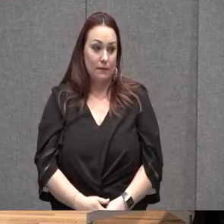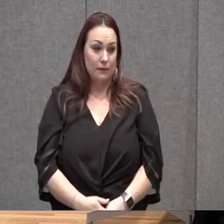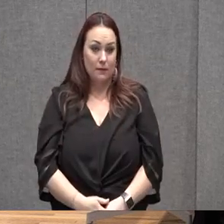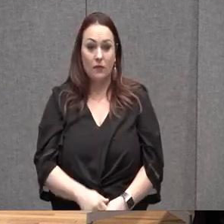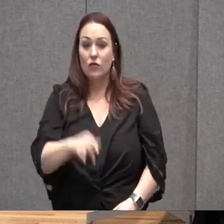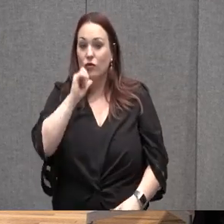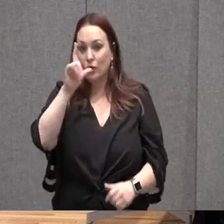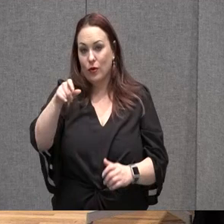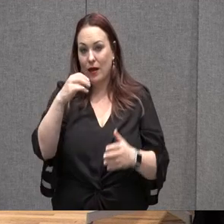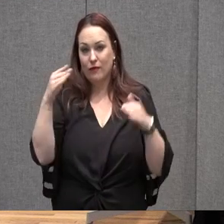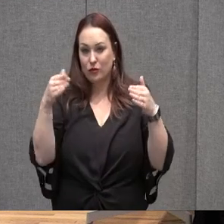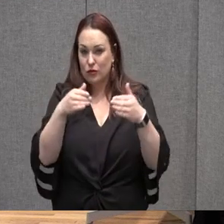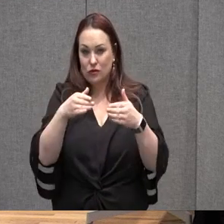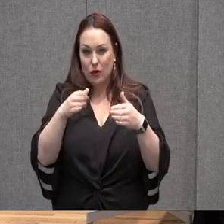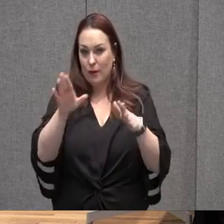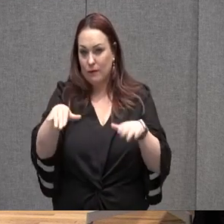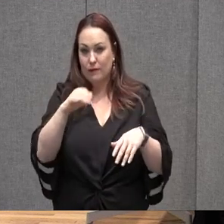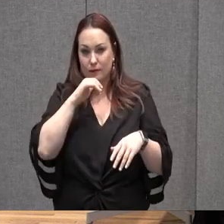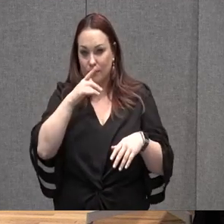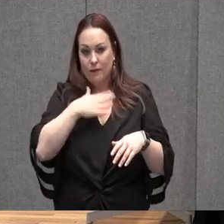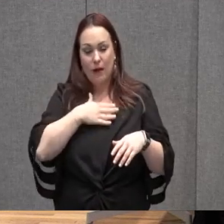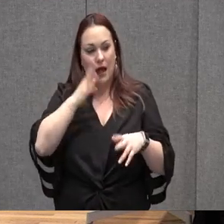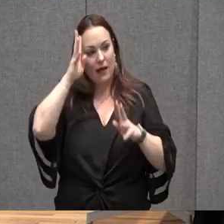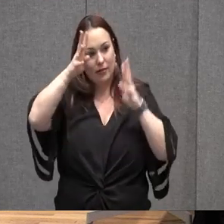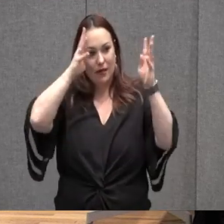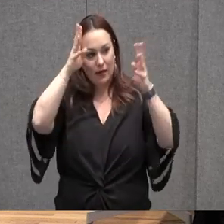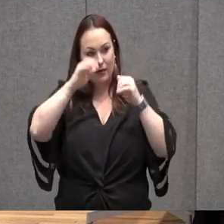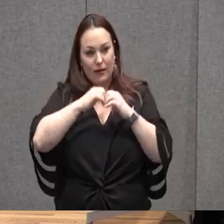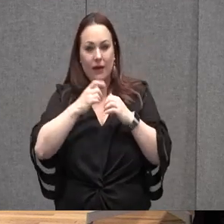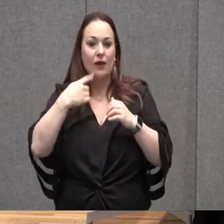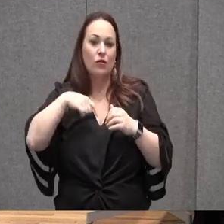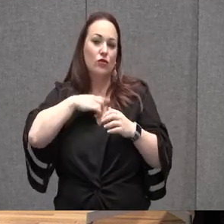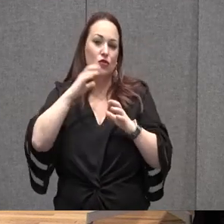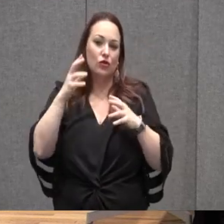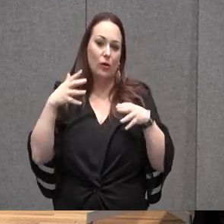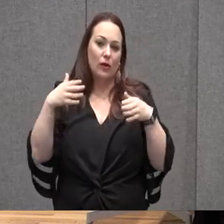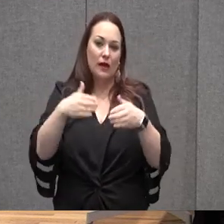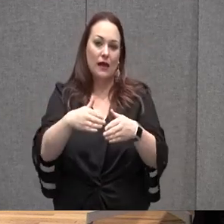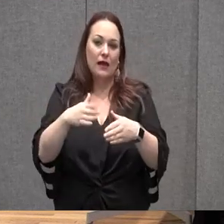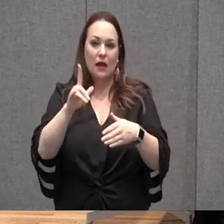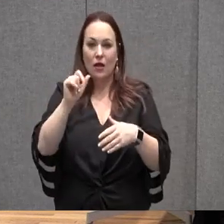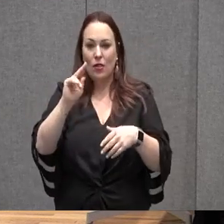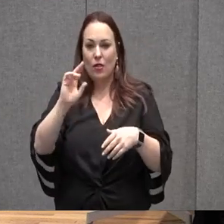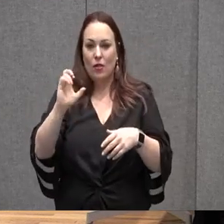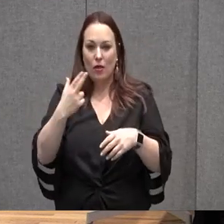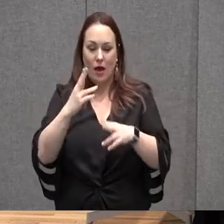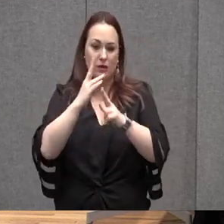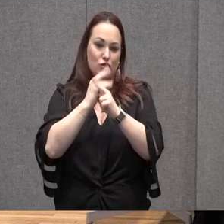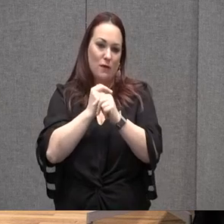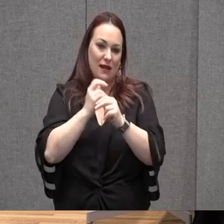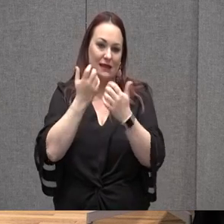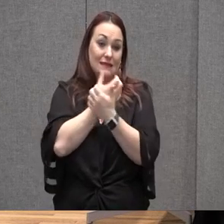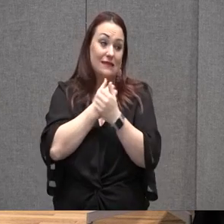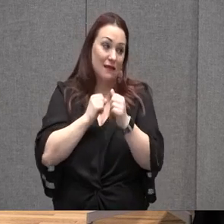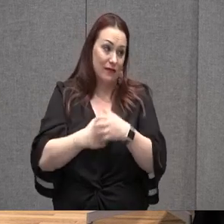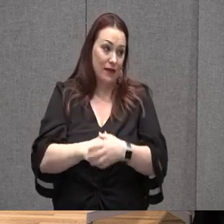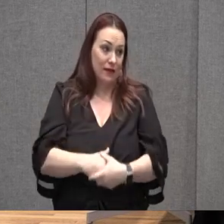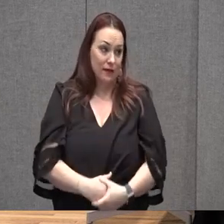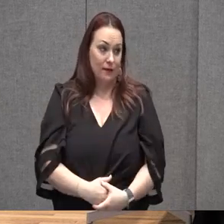And you don't have to zoom in on this. This is just my thinking. How do we launch bunnies safely?